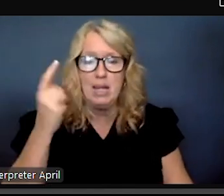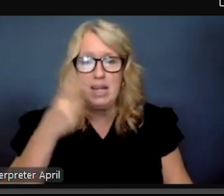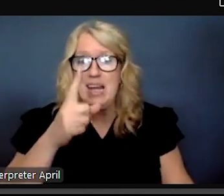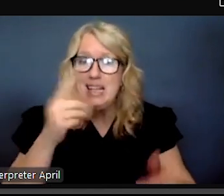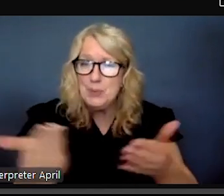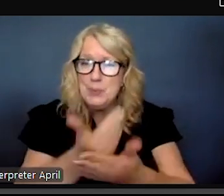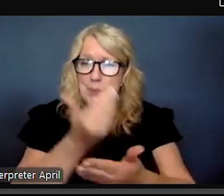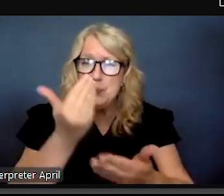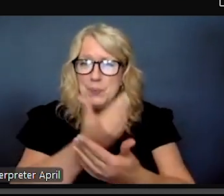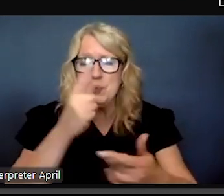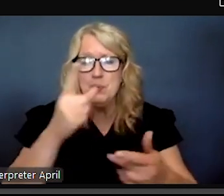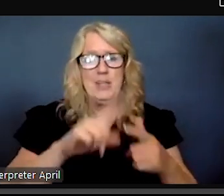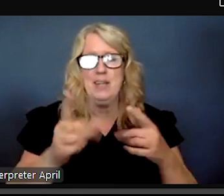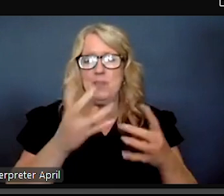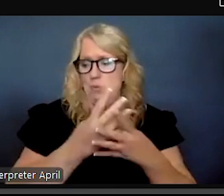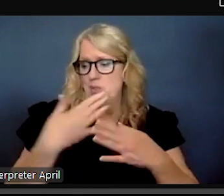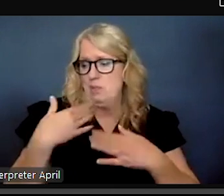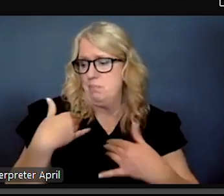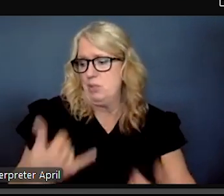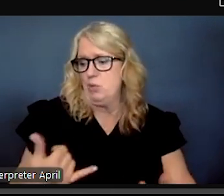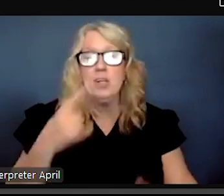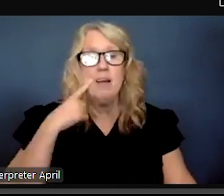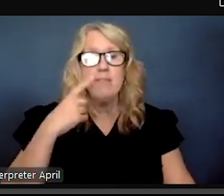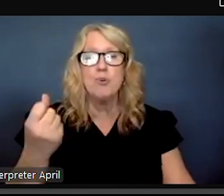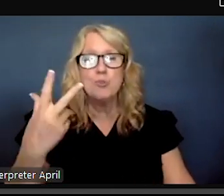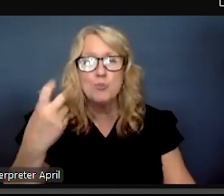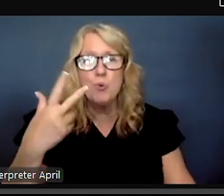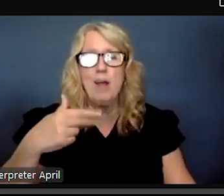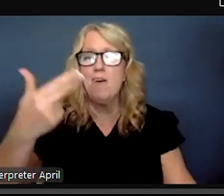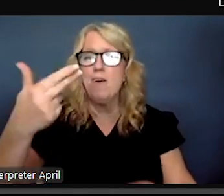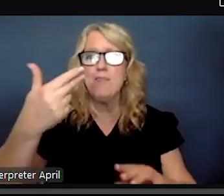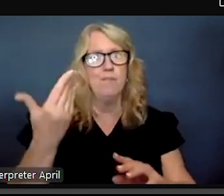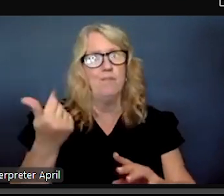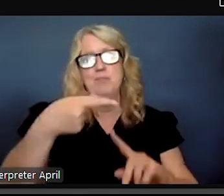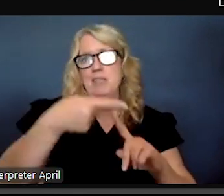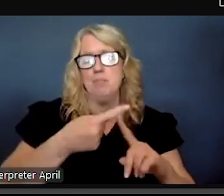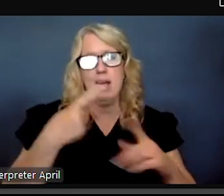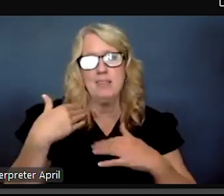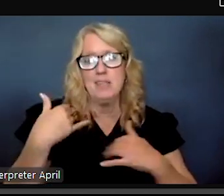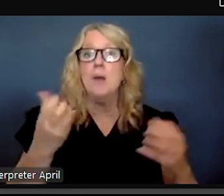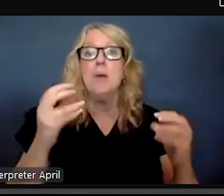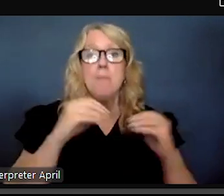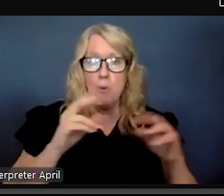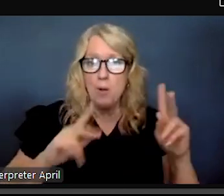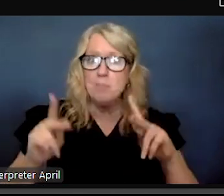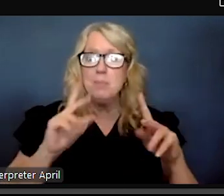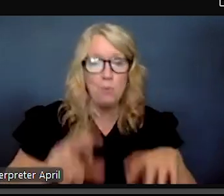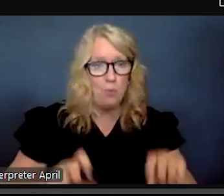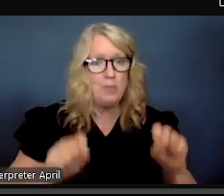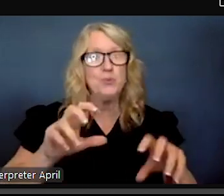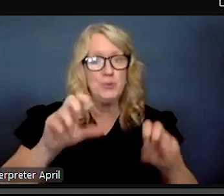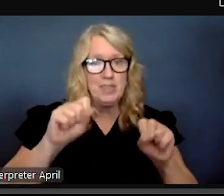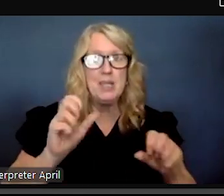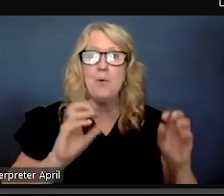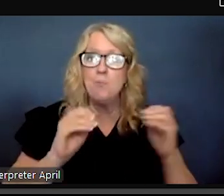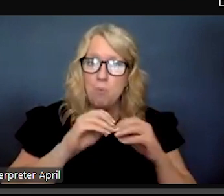within the prisons. It's only been going on for 12 or 15 months, I believe. And more people want to take it. More people want this curriculum. They're